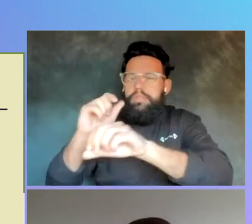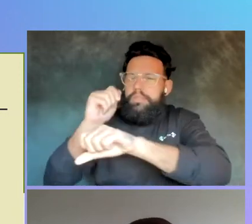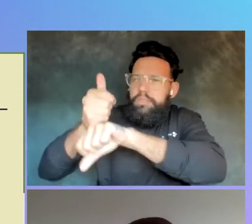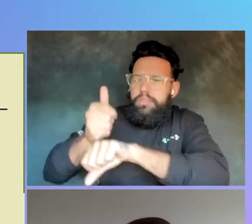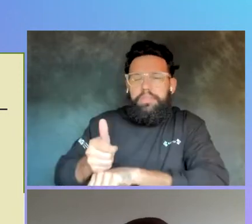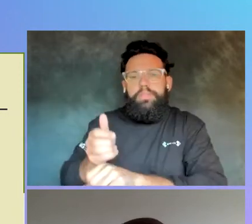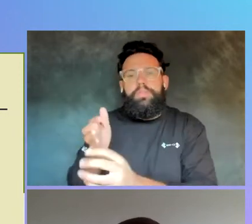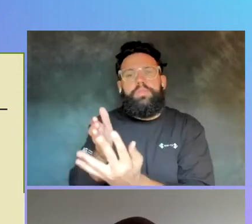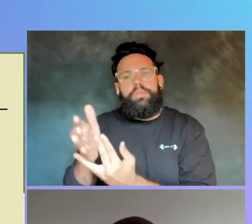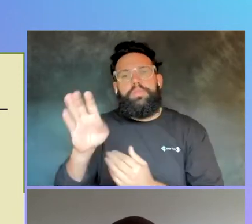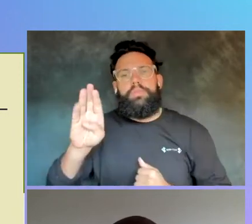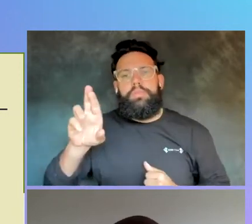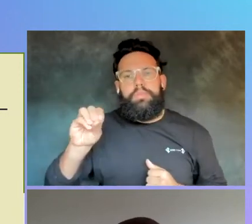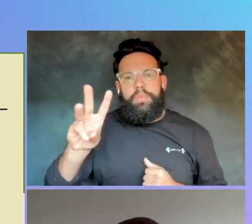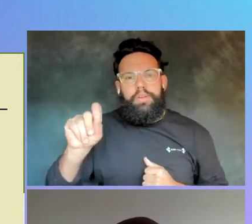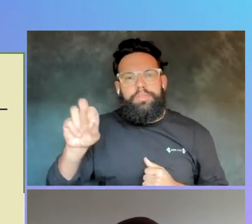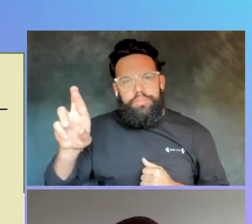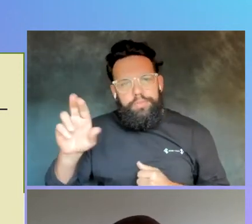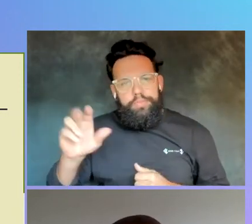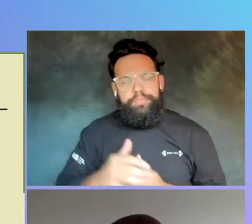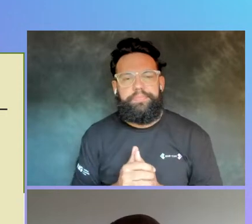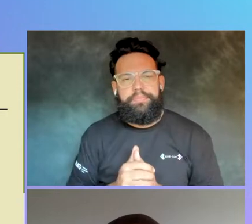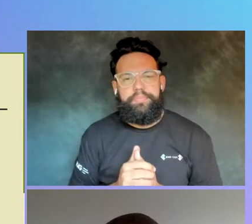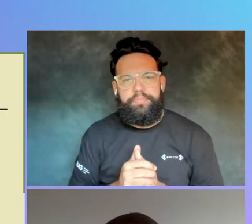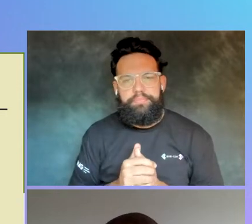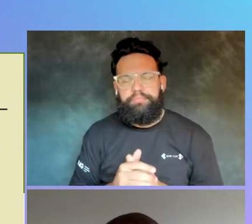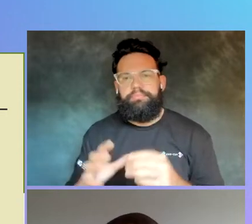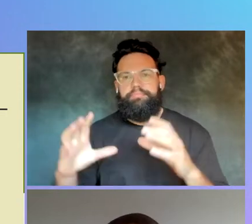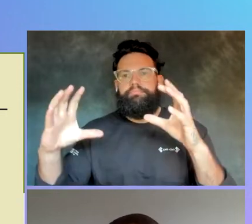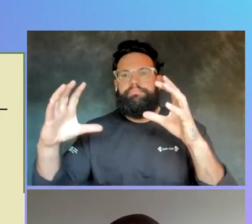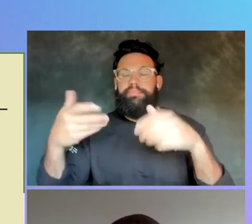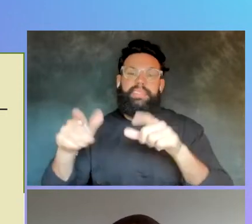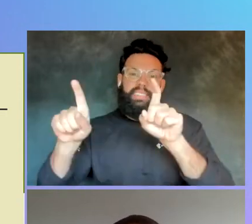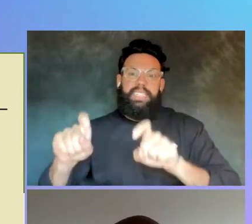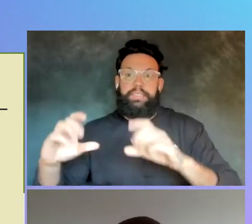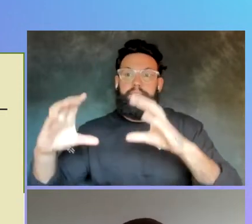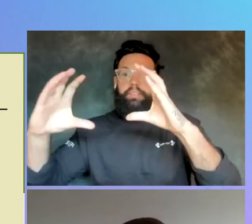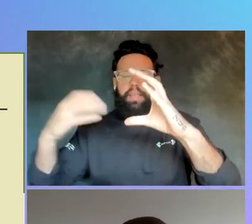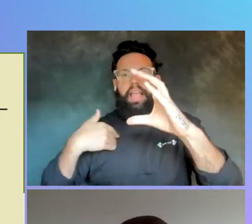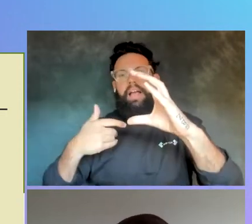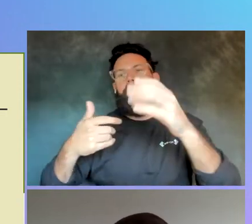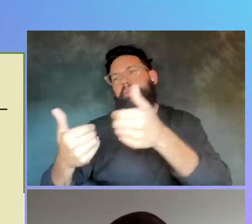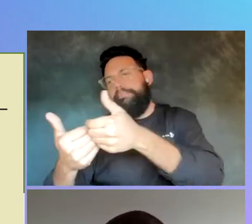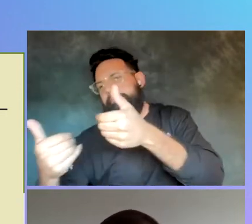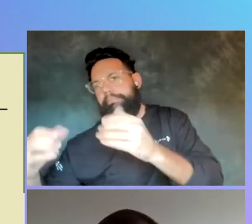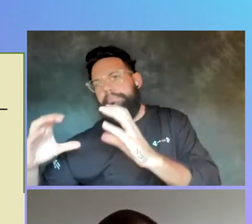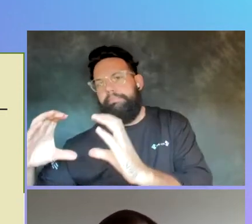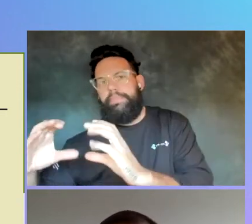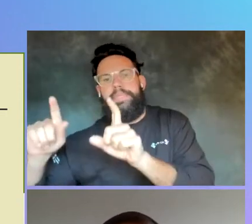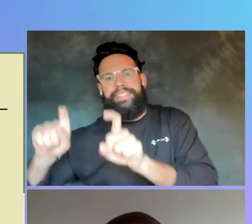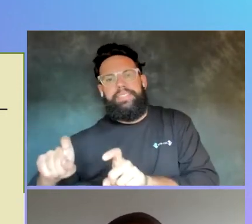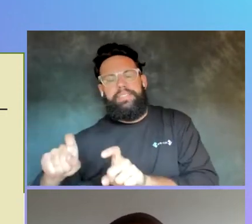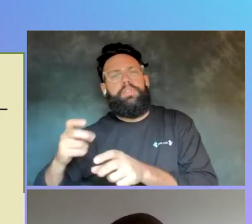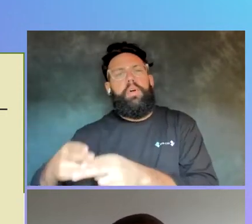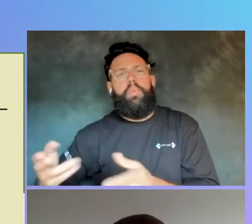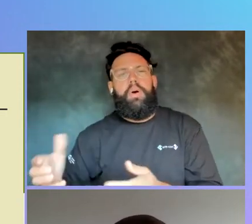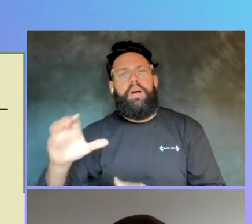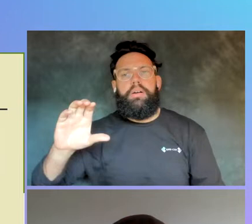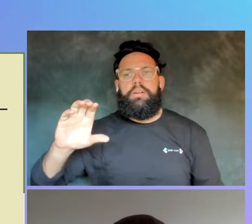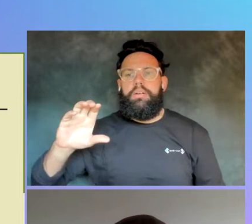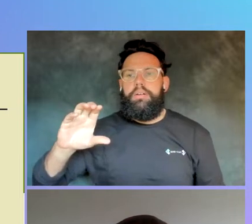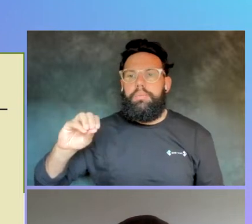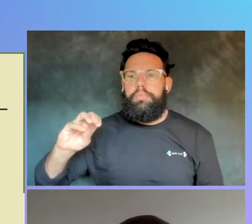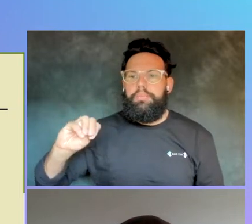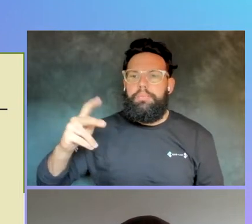A sub-component or a sub-method of testing done through Cypress is Cypress Component Testing. This